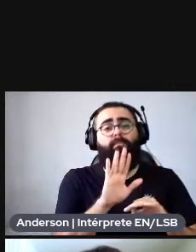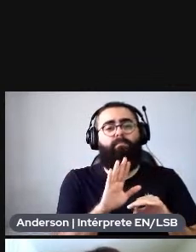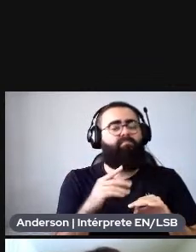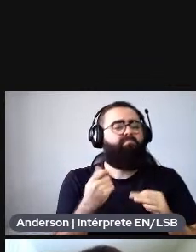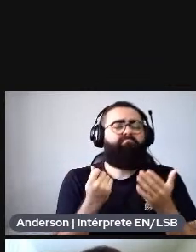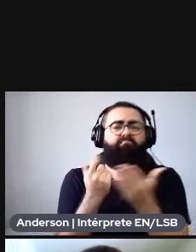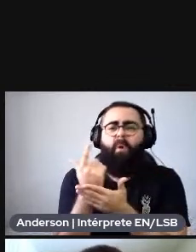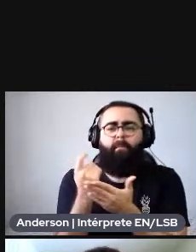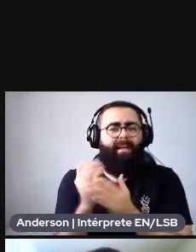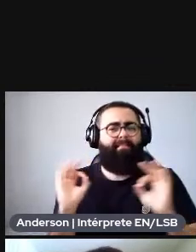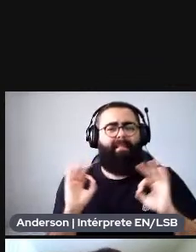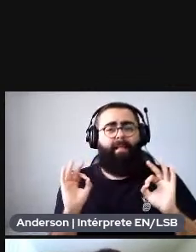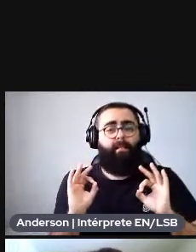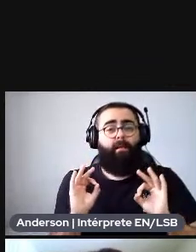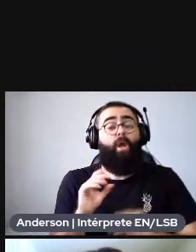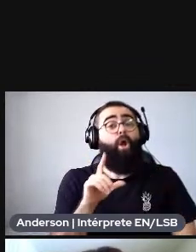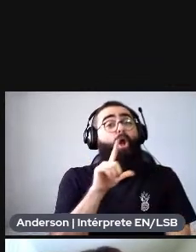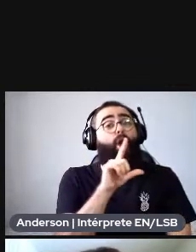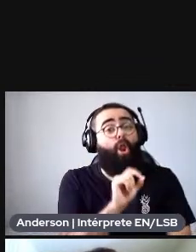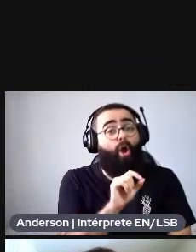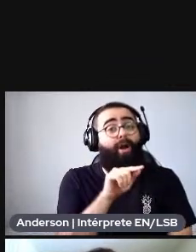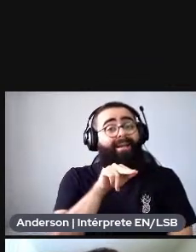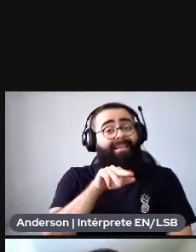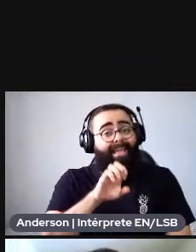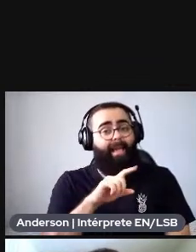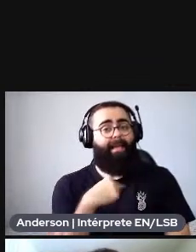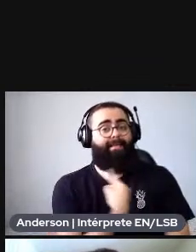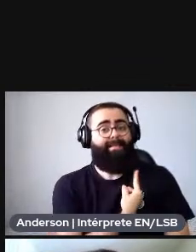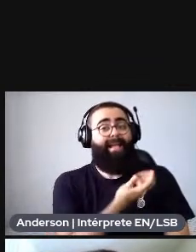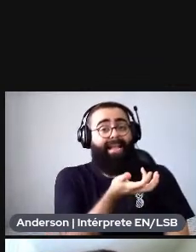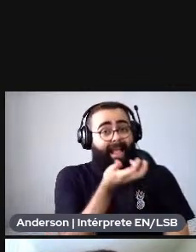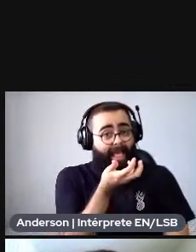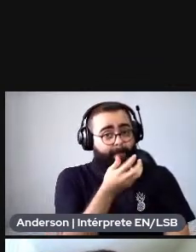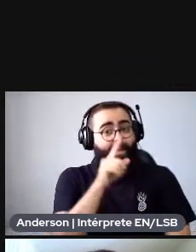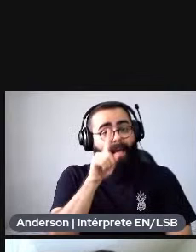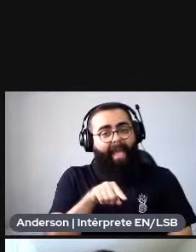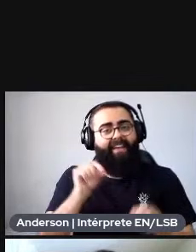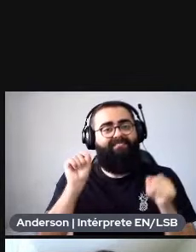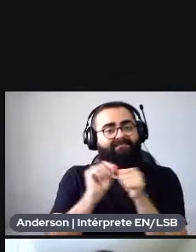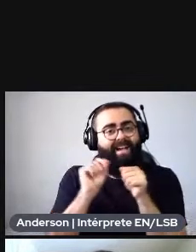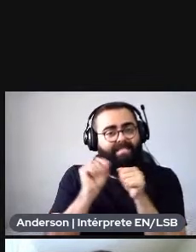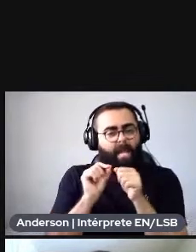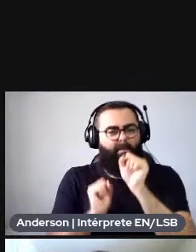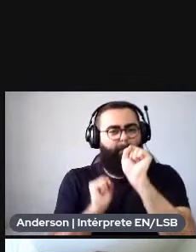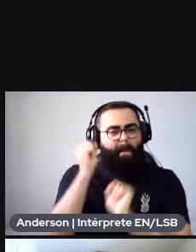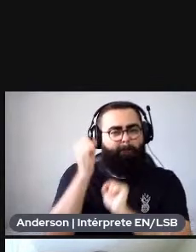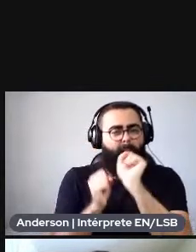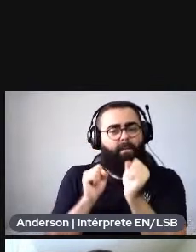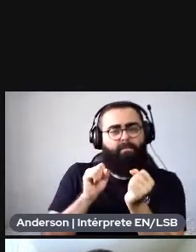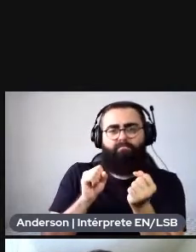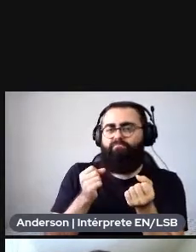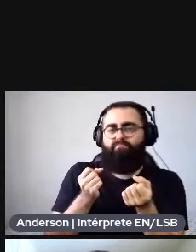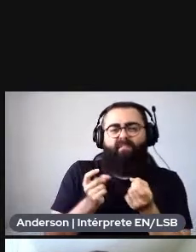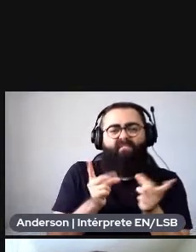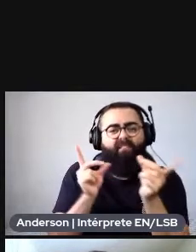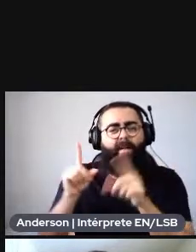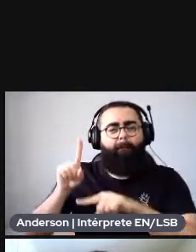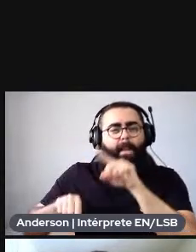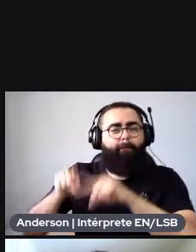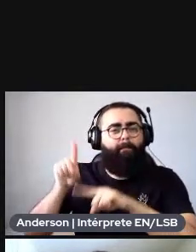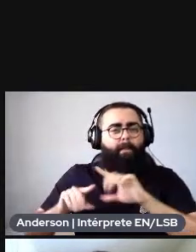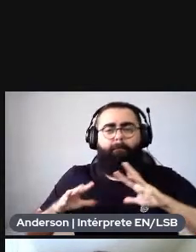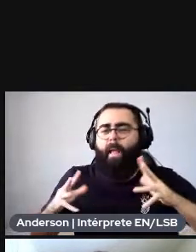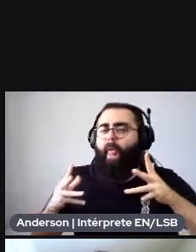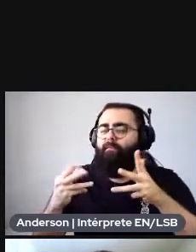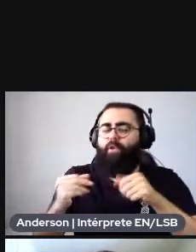es hacer productos fabulosos durante mucho, mucho tiempo. So this is lo que